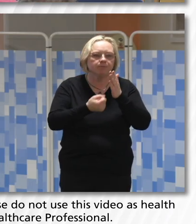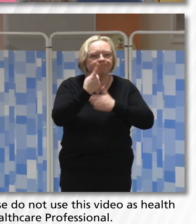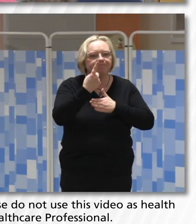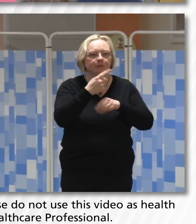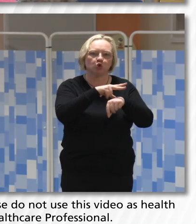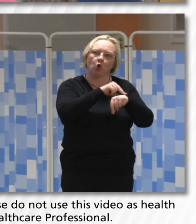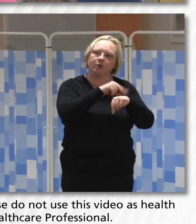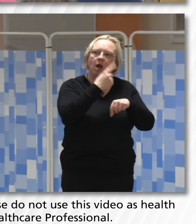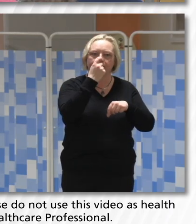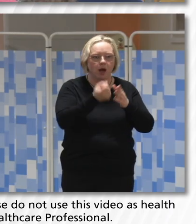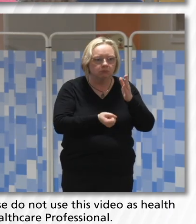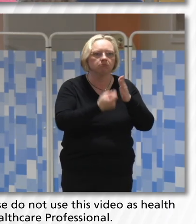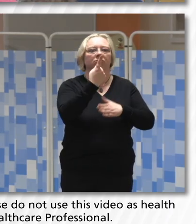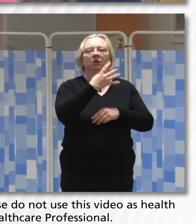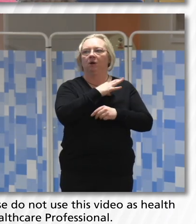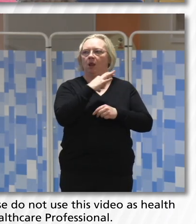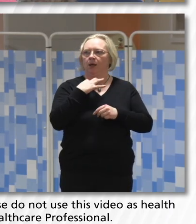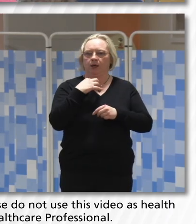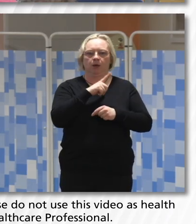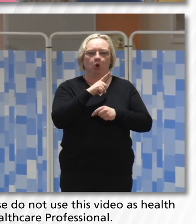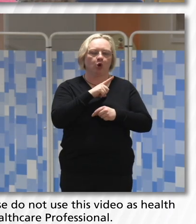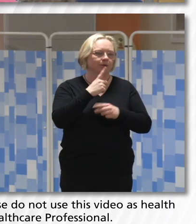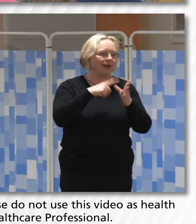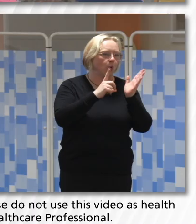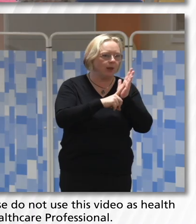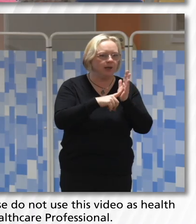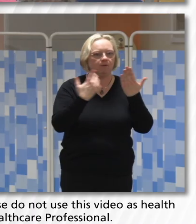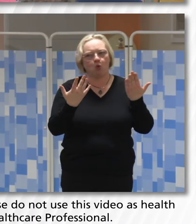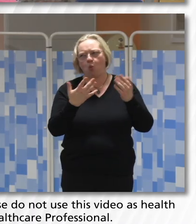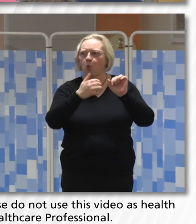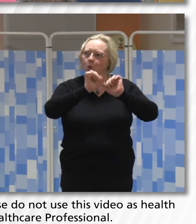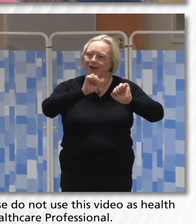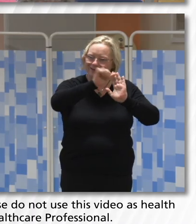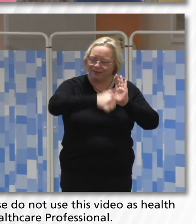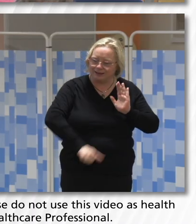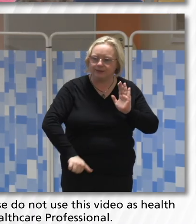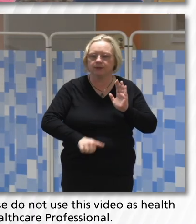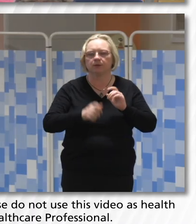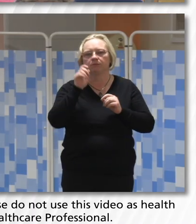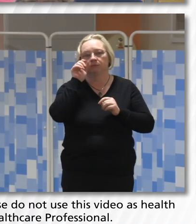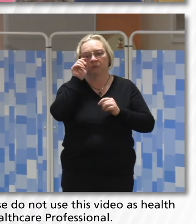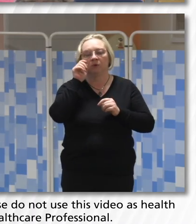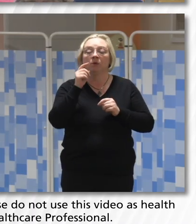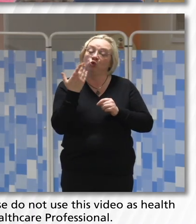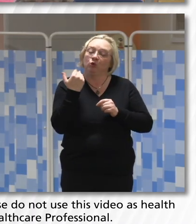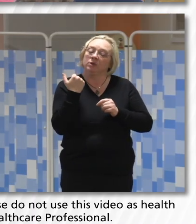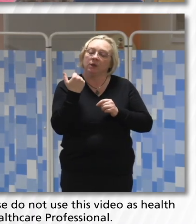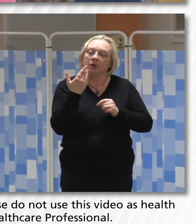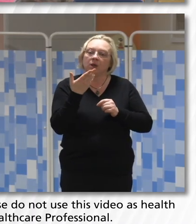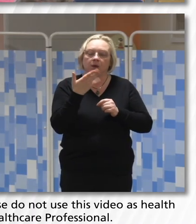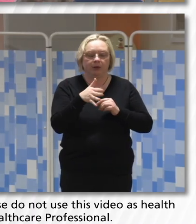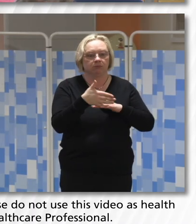to do ad hoc clinics due to annual leave or long waiting lists. And we've recently been able to